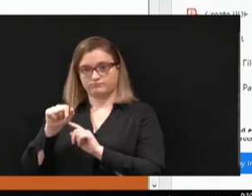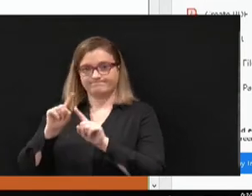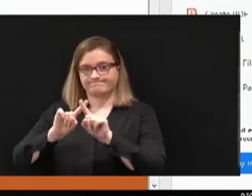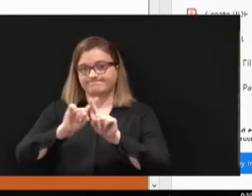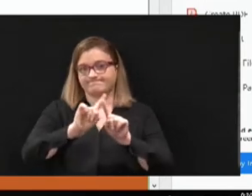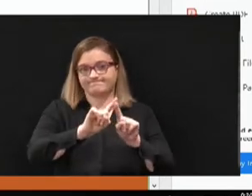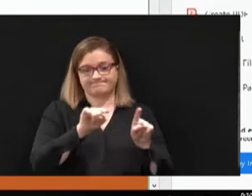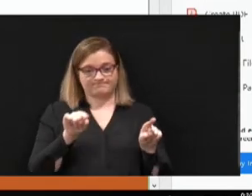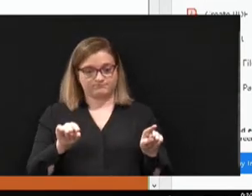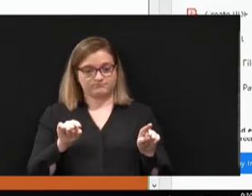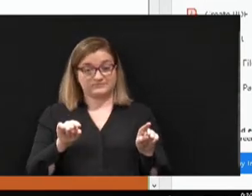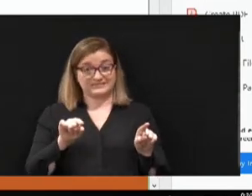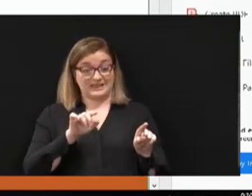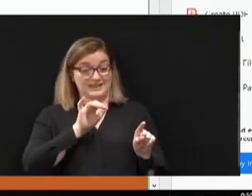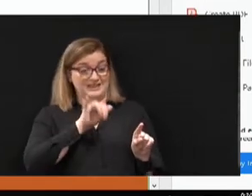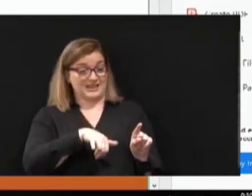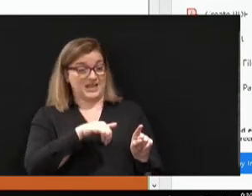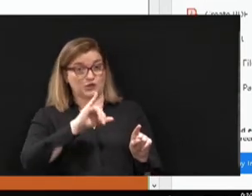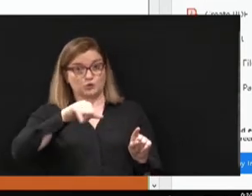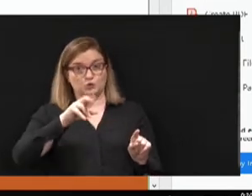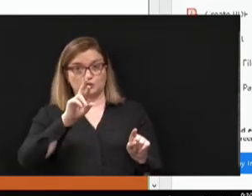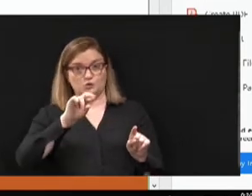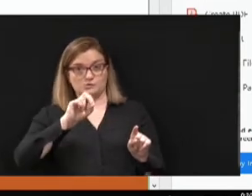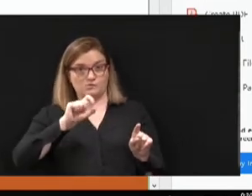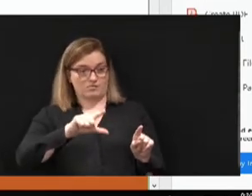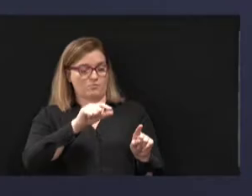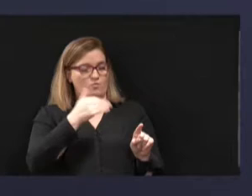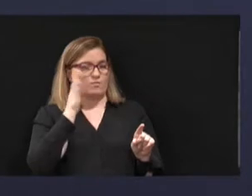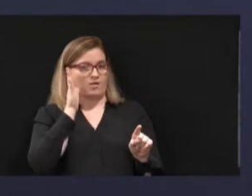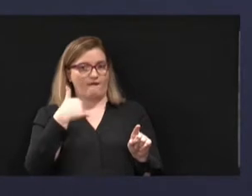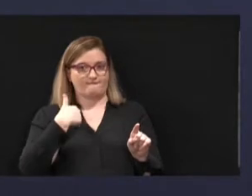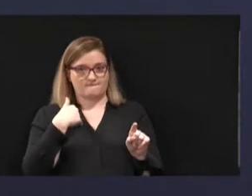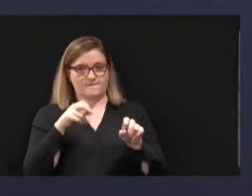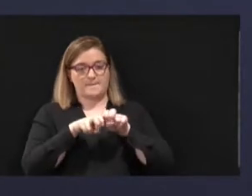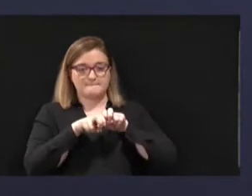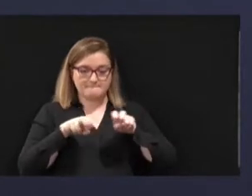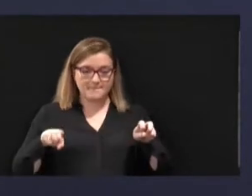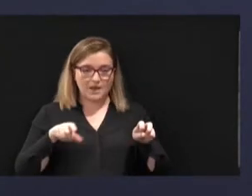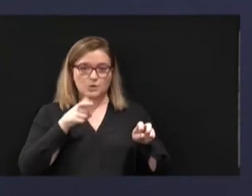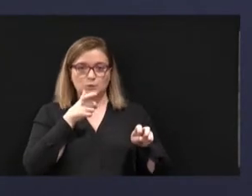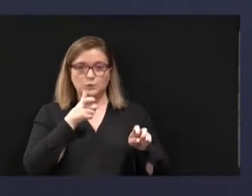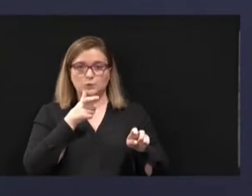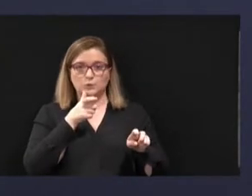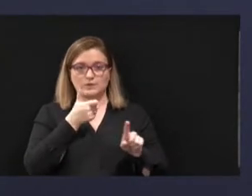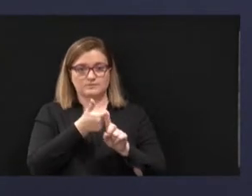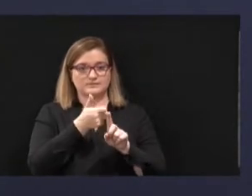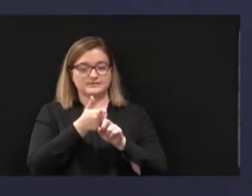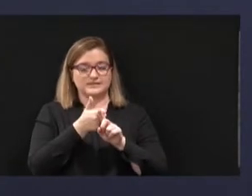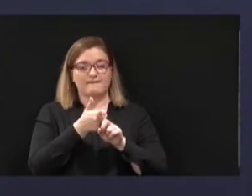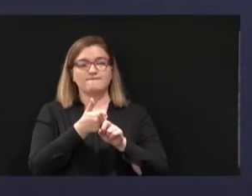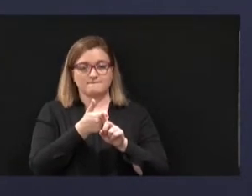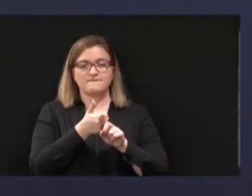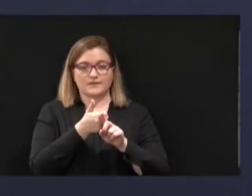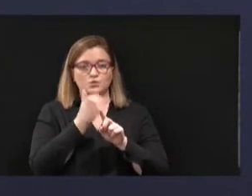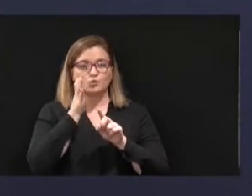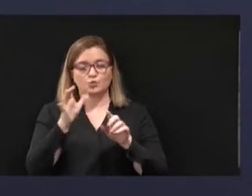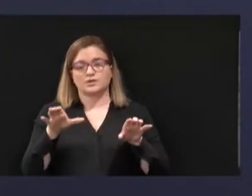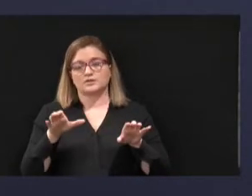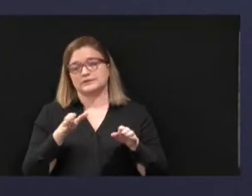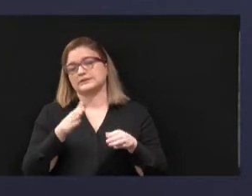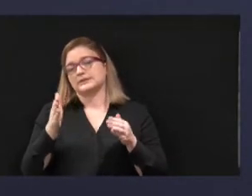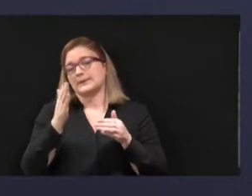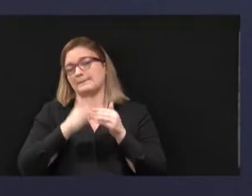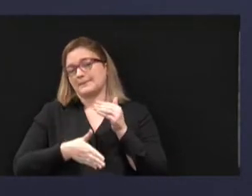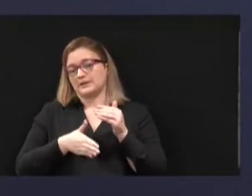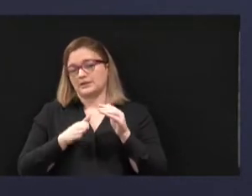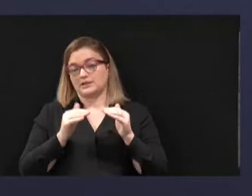the journal, they have a panel of people who are, it's called peer review. And when they look